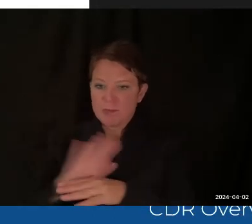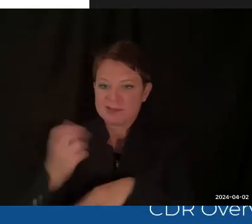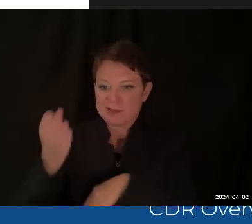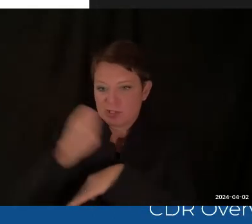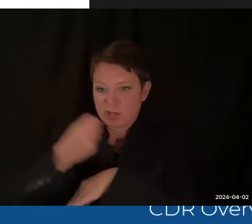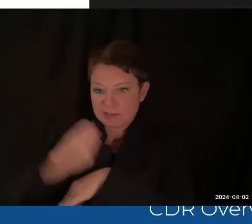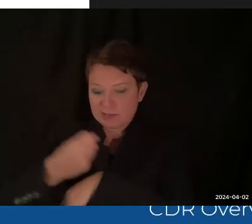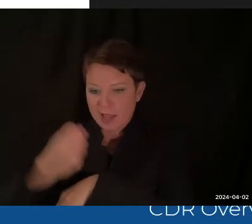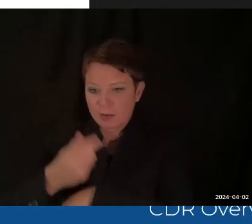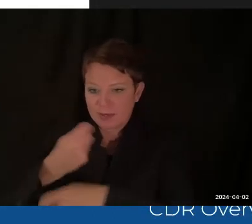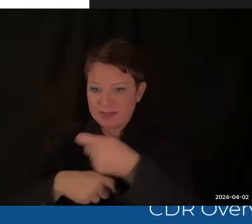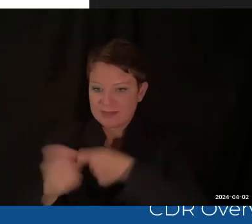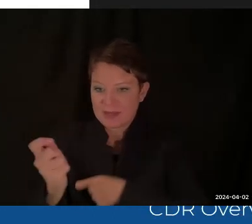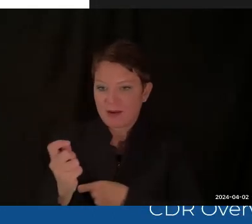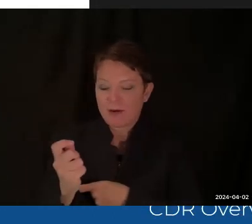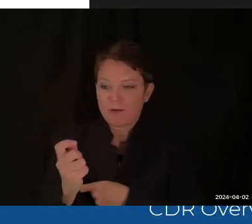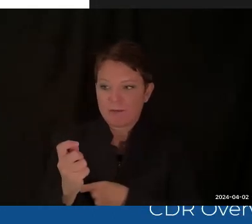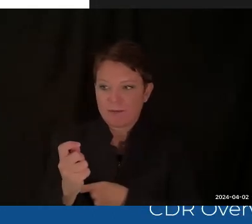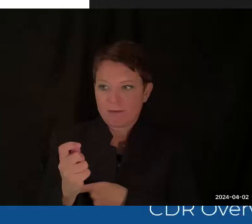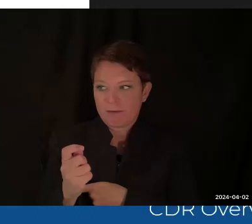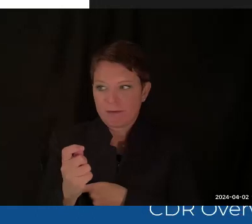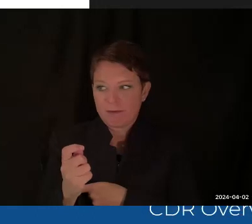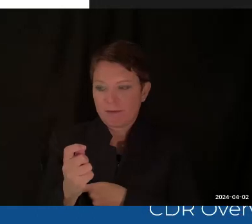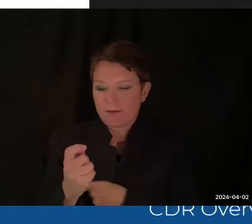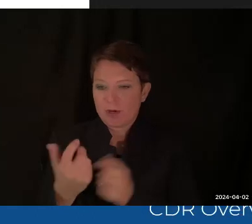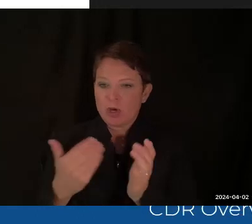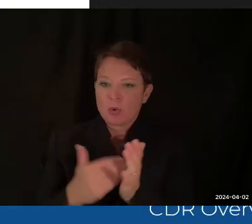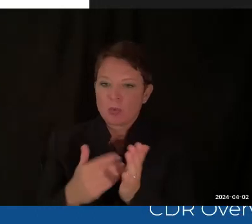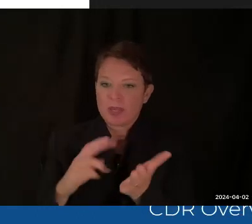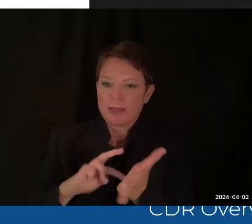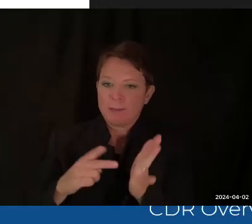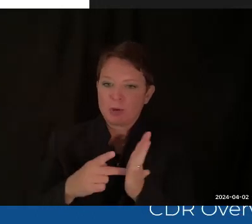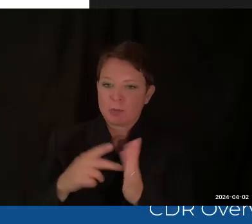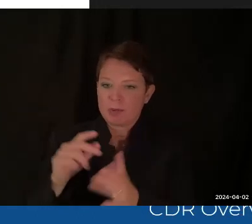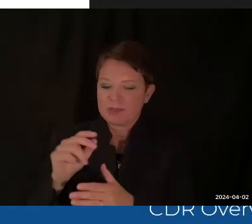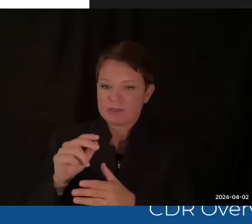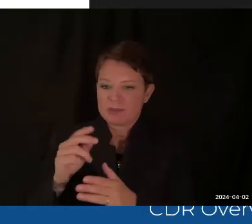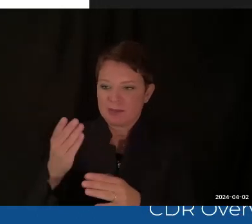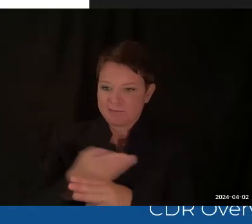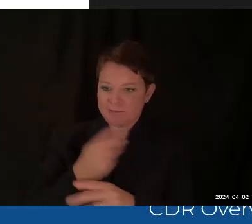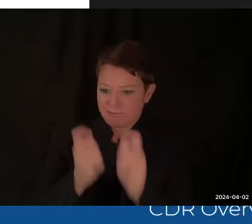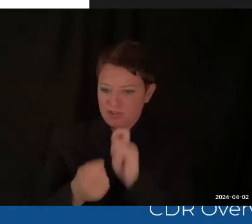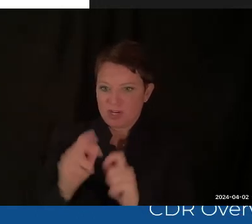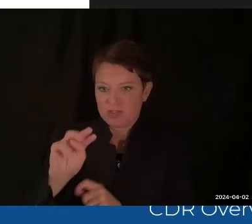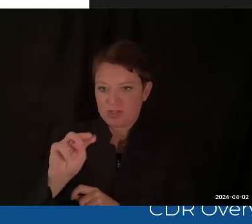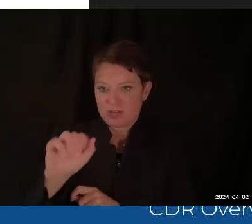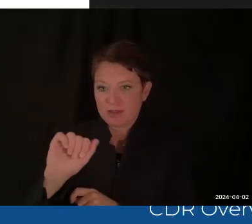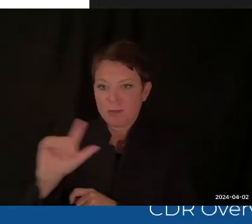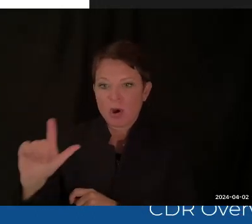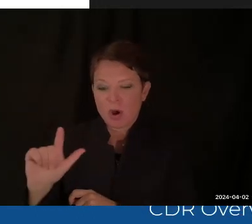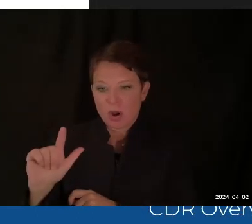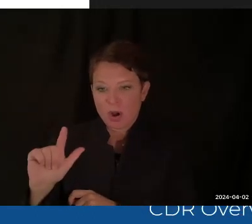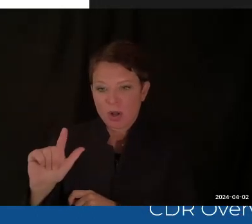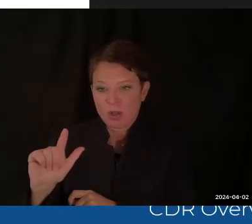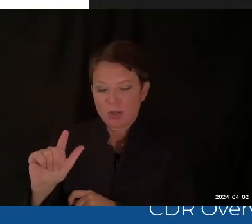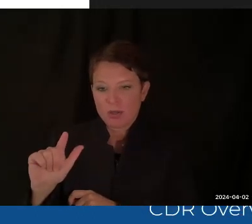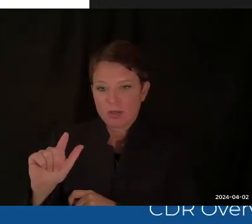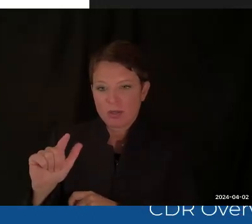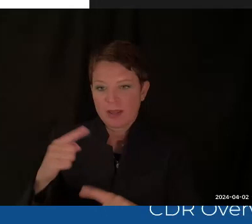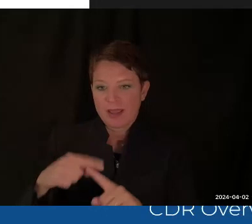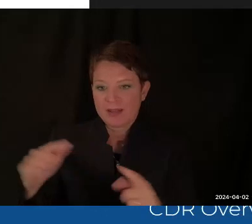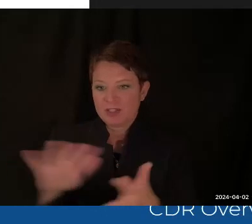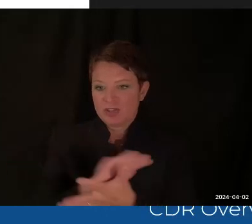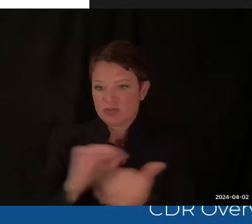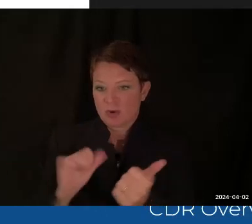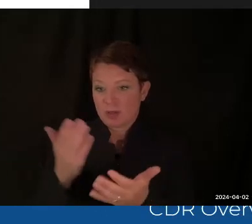businesses, rather than like repurposing this mall for something in lieu of destroying the entire